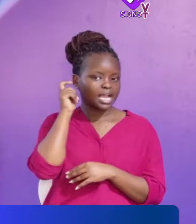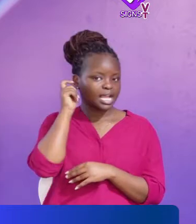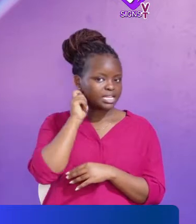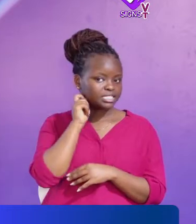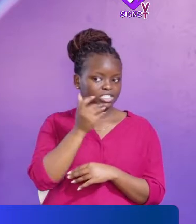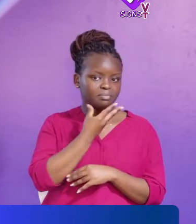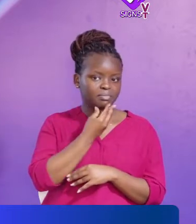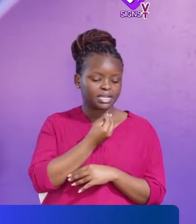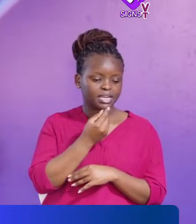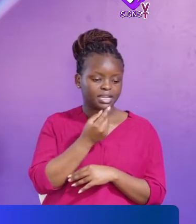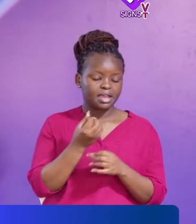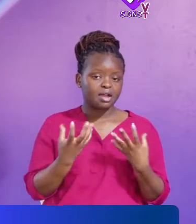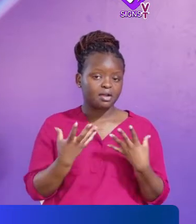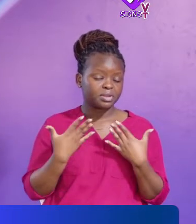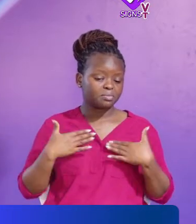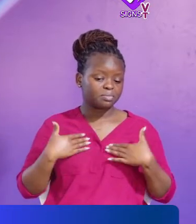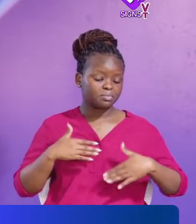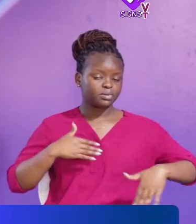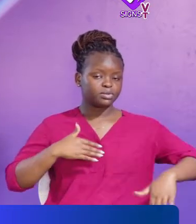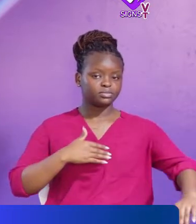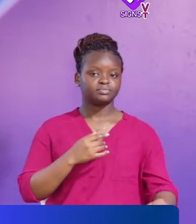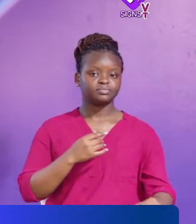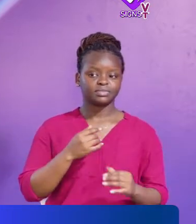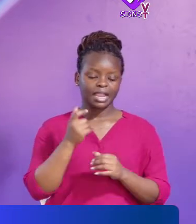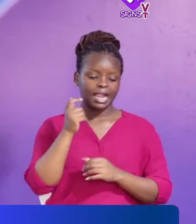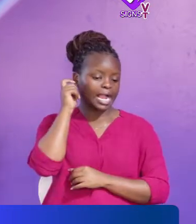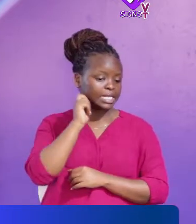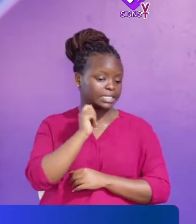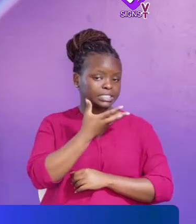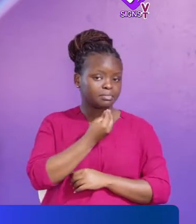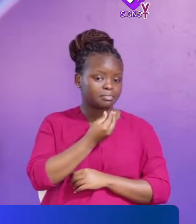Kenya who are seen to be Kikuyus, but actually they are Kalenjins? But